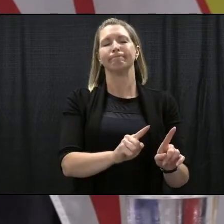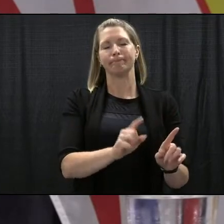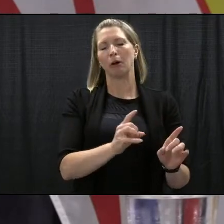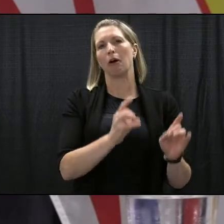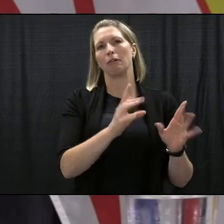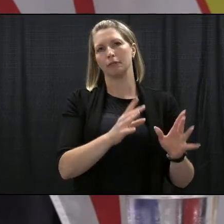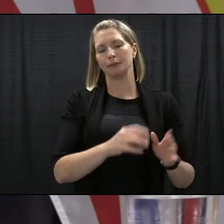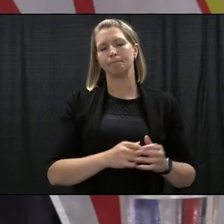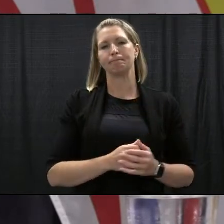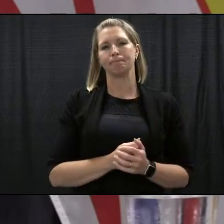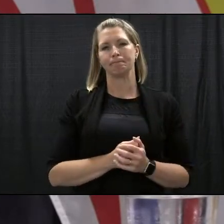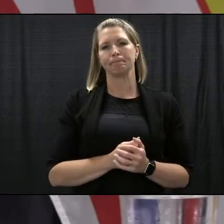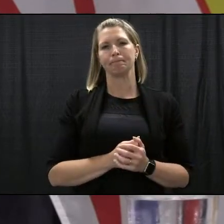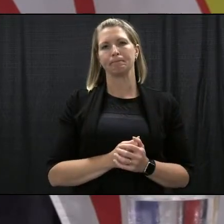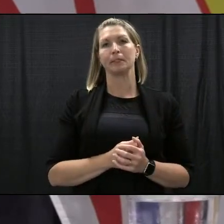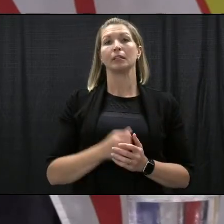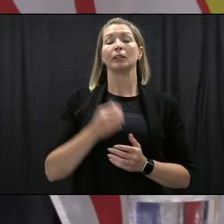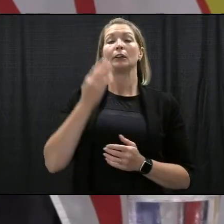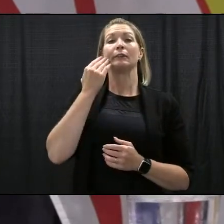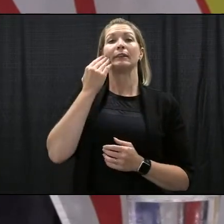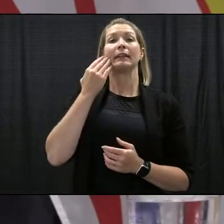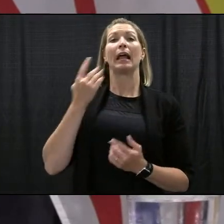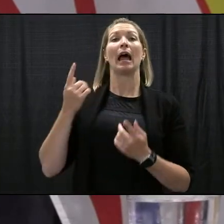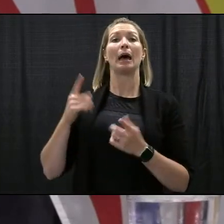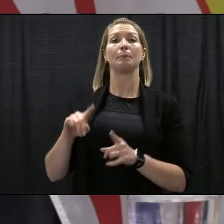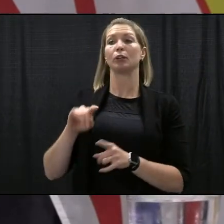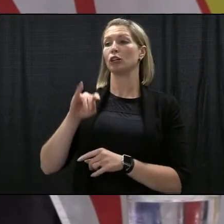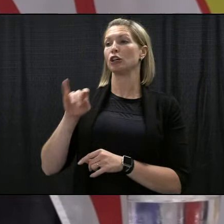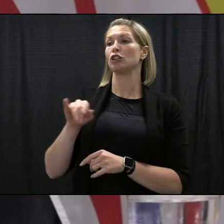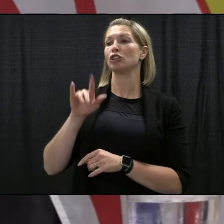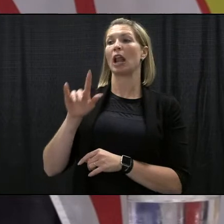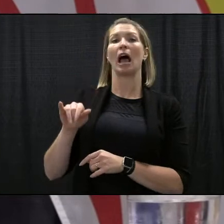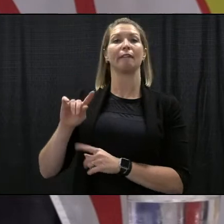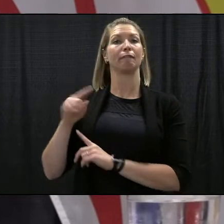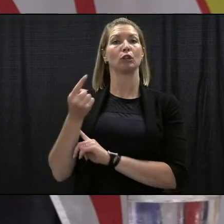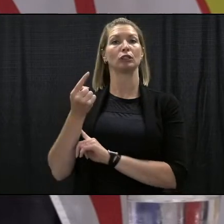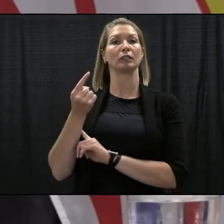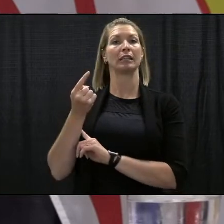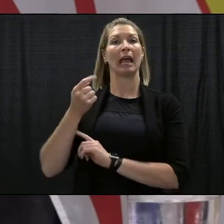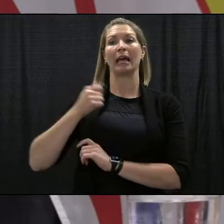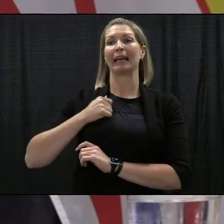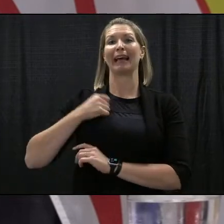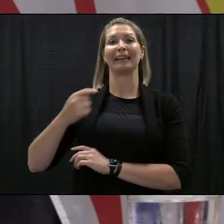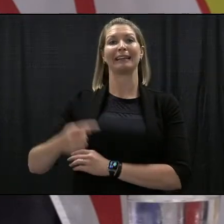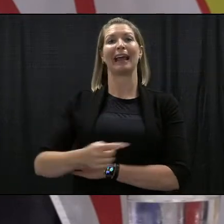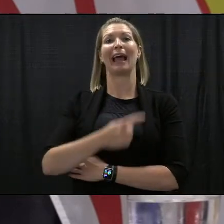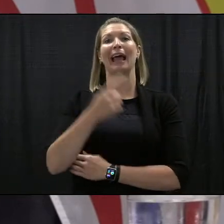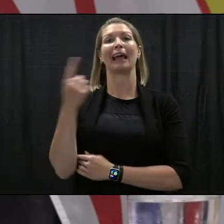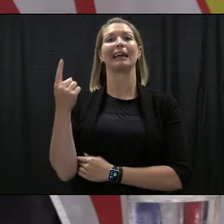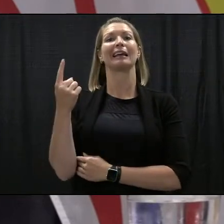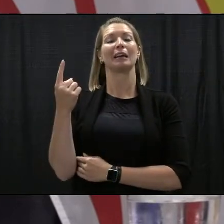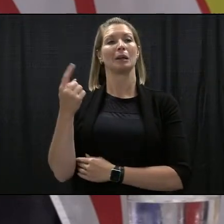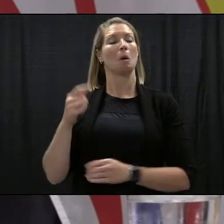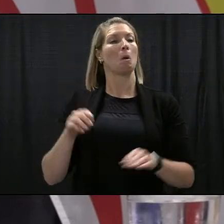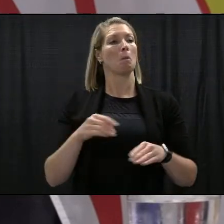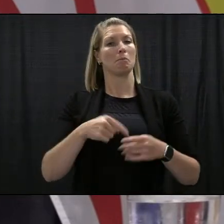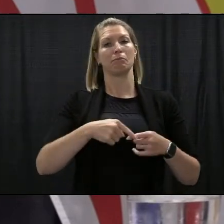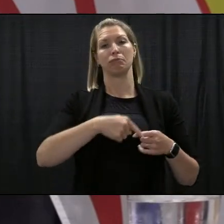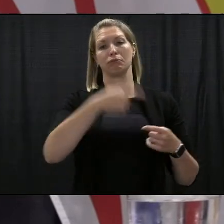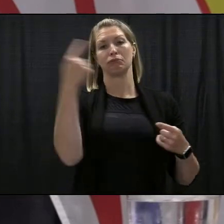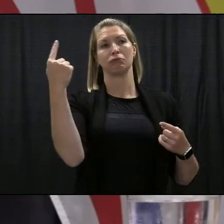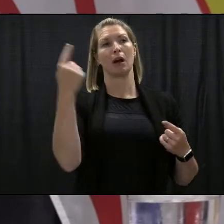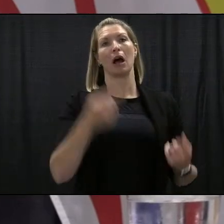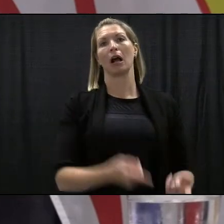My friends, July 1st, we welcomed people to our shores. Some newcomers, some tourists,